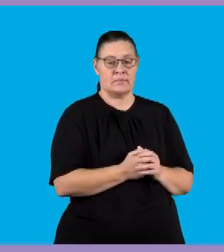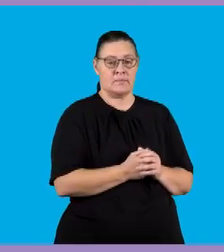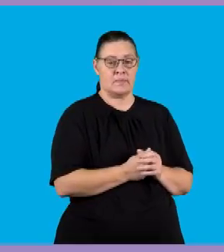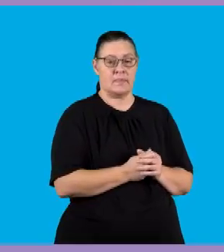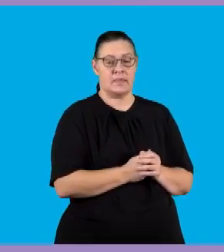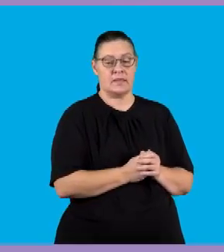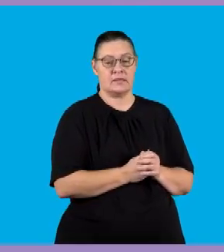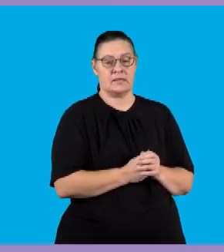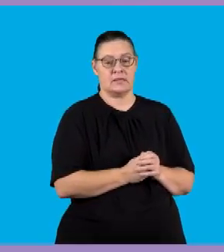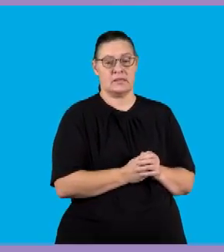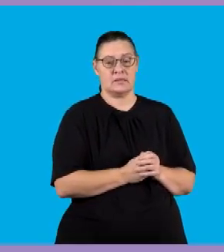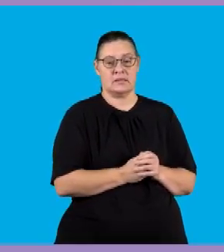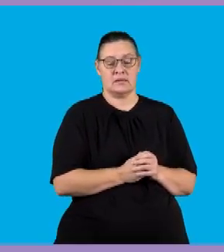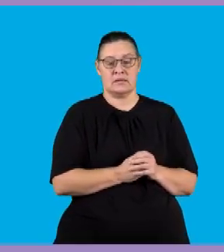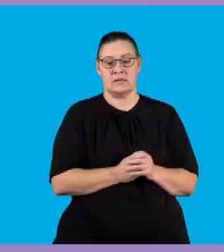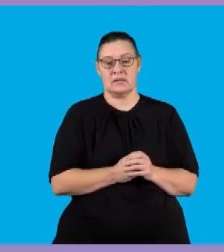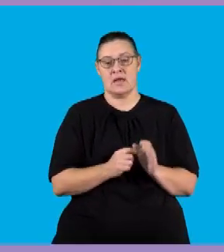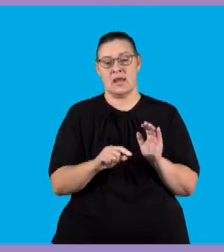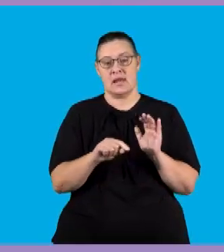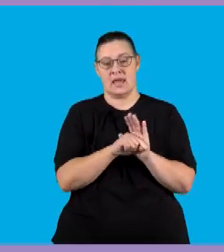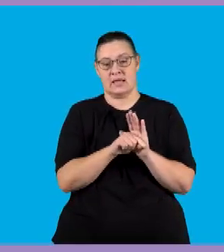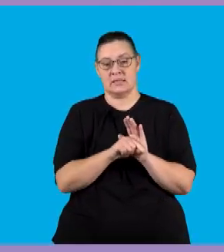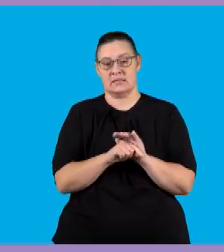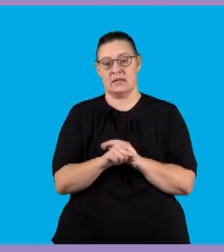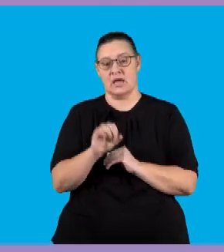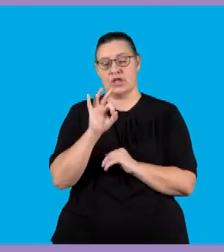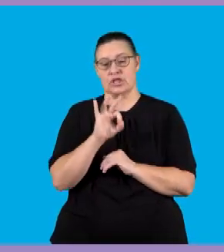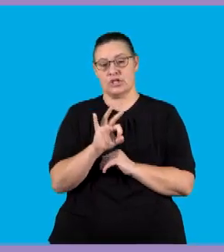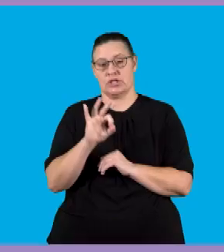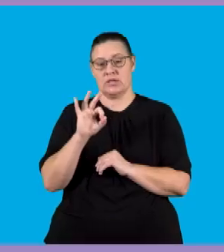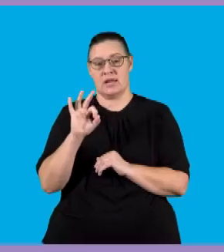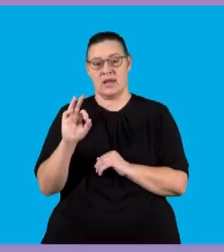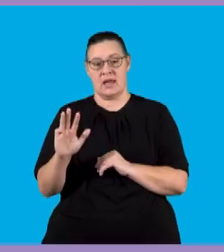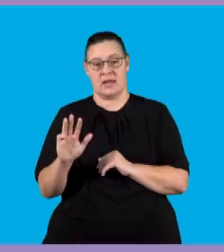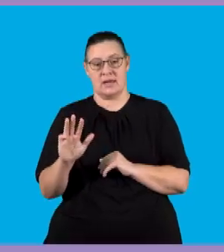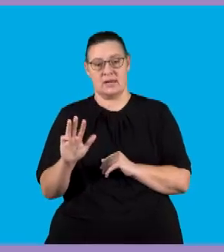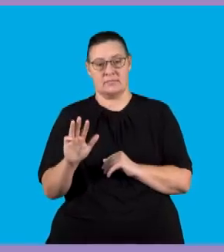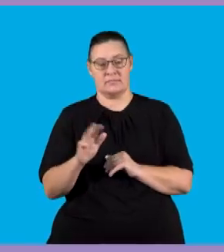is, do you think you have it? Of course, that is going to be your negative